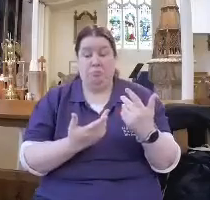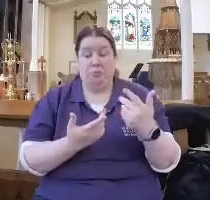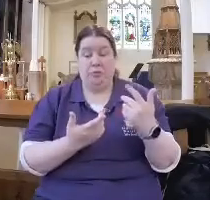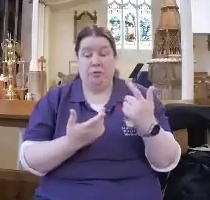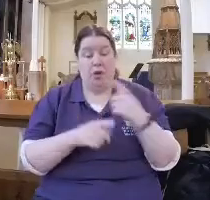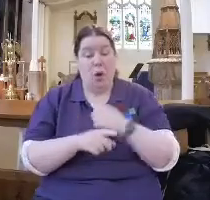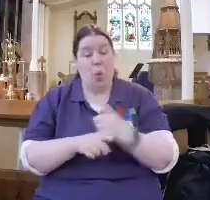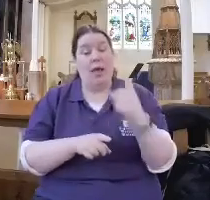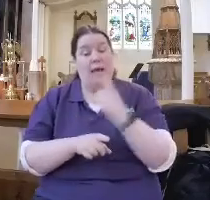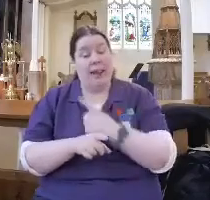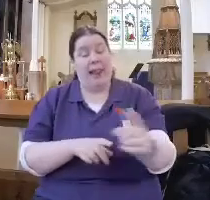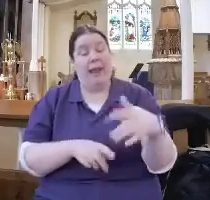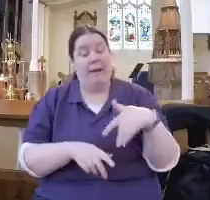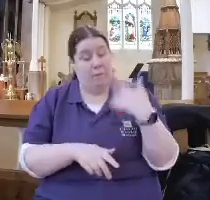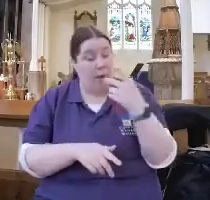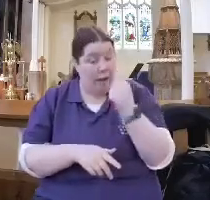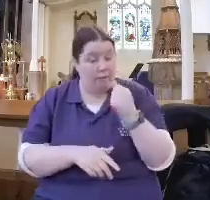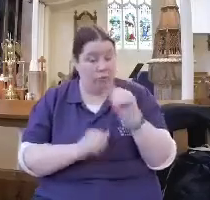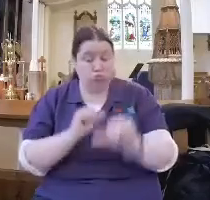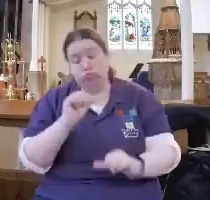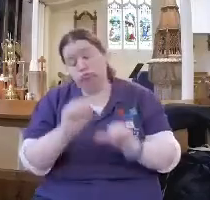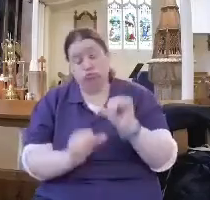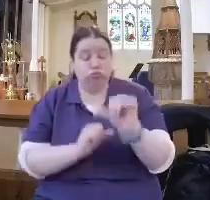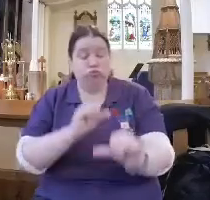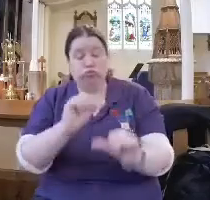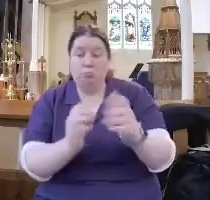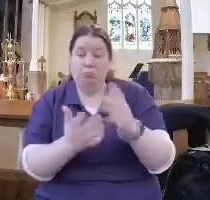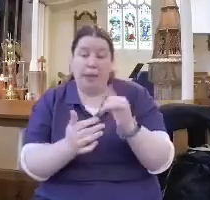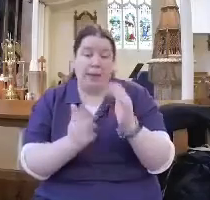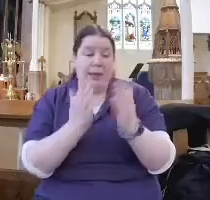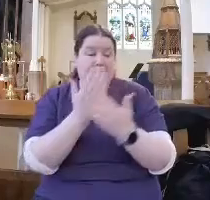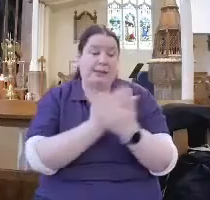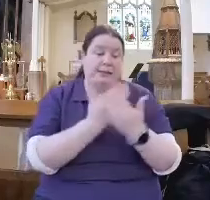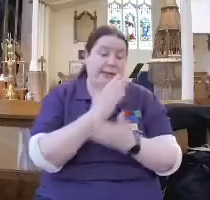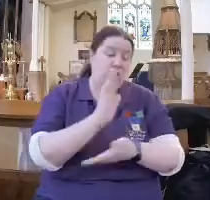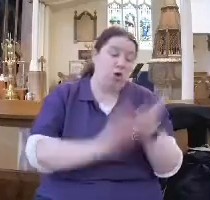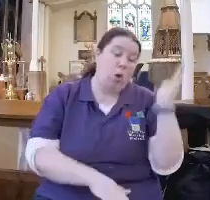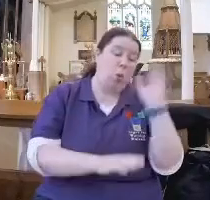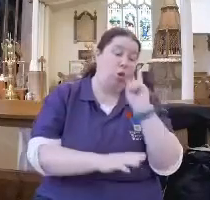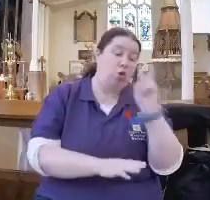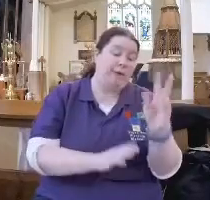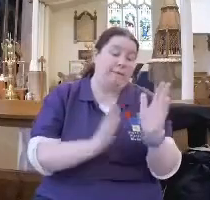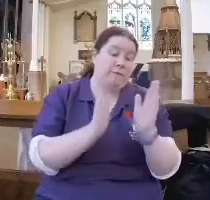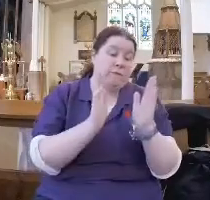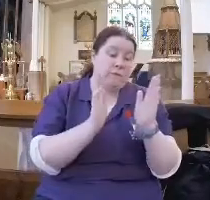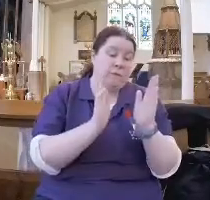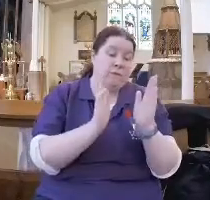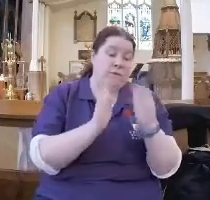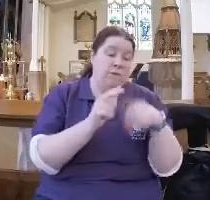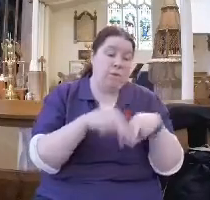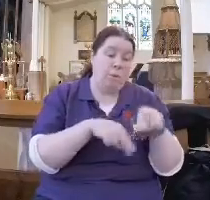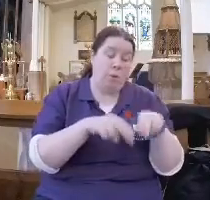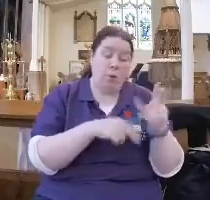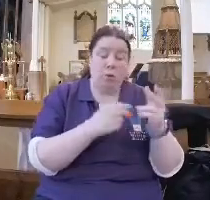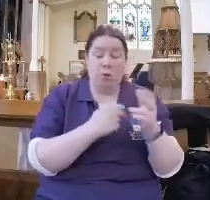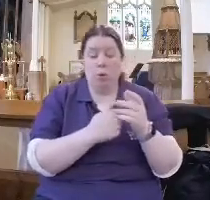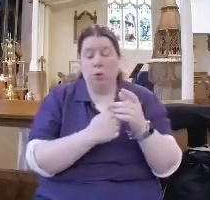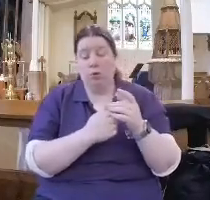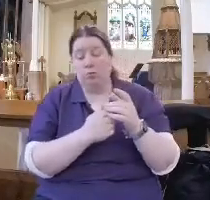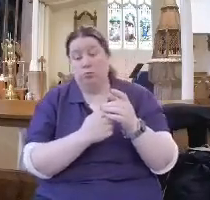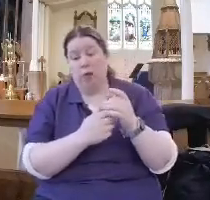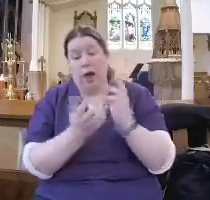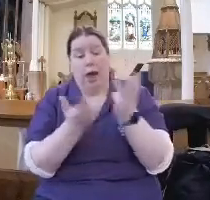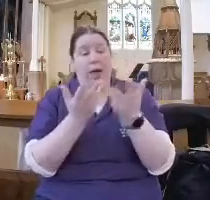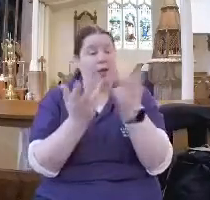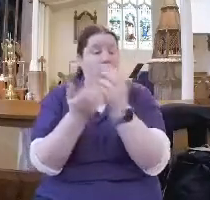weekly life. We go and watch the football on a Saturday. We go to chess club or stamp club or